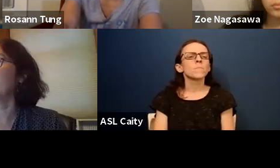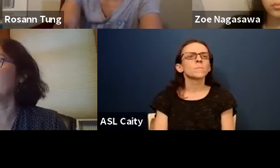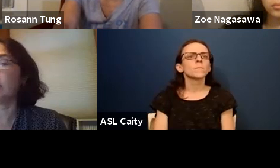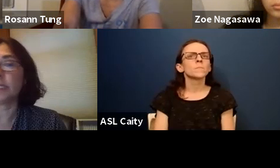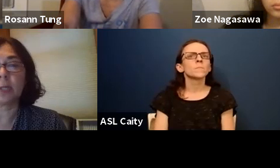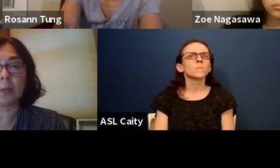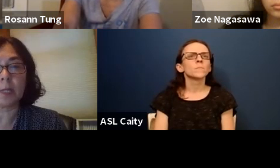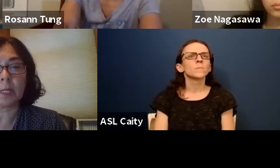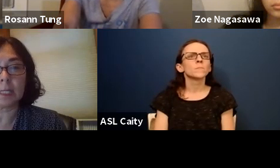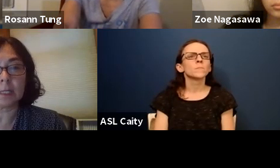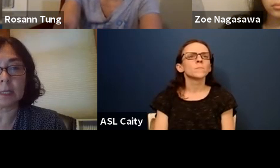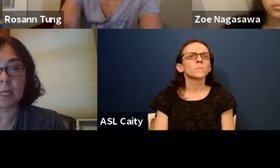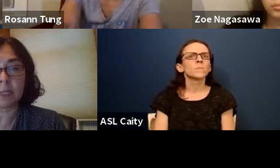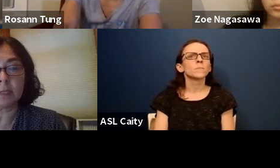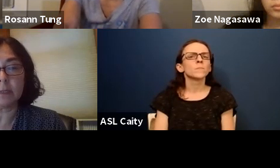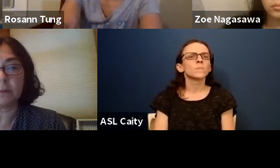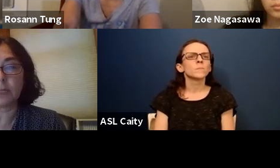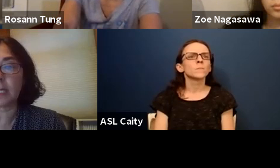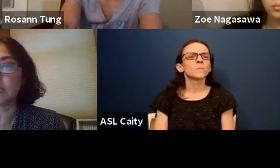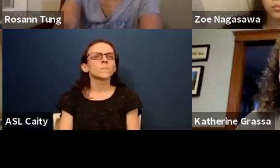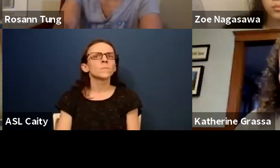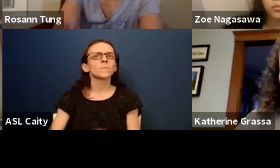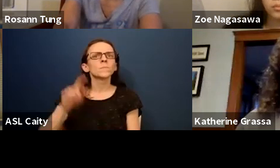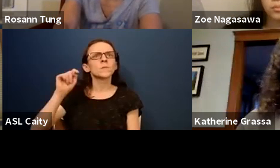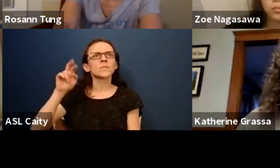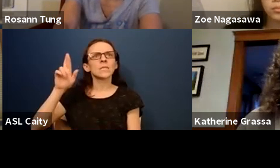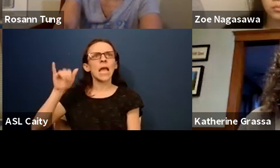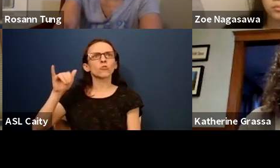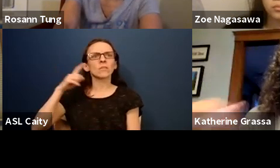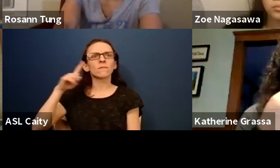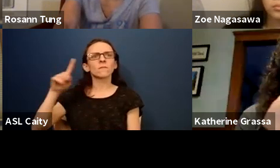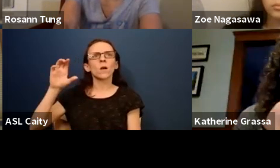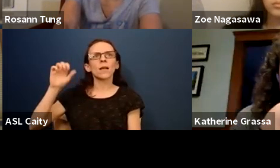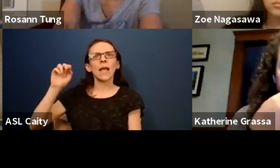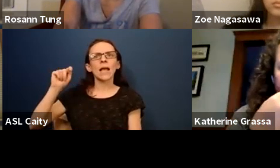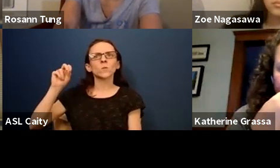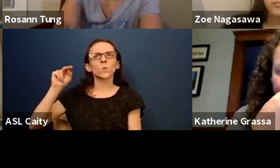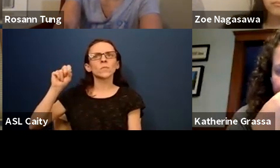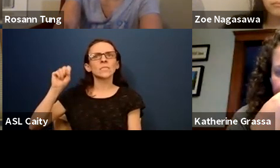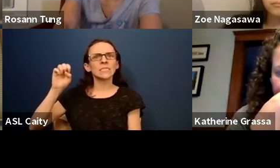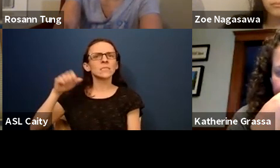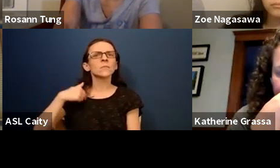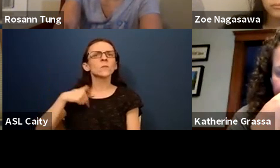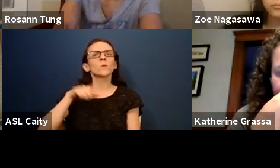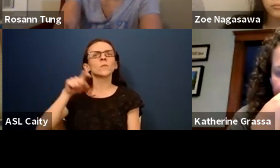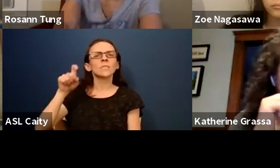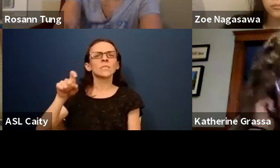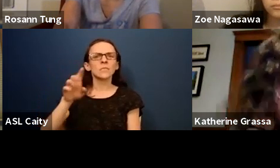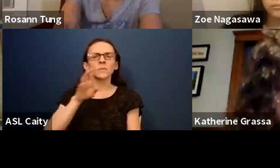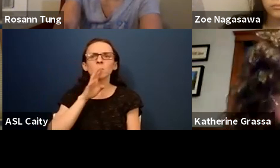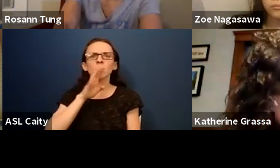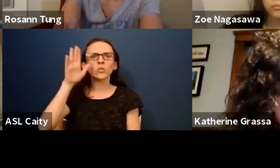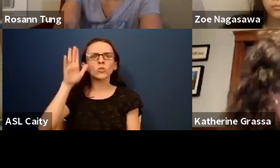Next speaker, so I would need Terry for Cantonese. Next speaker is Shirley Chen